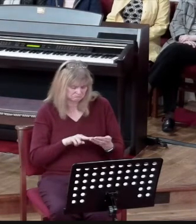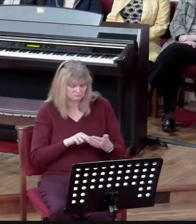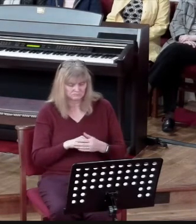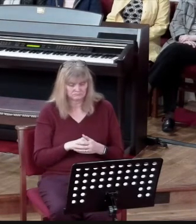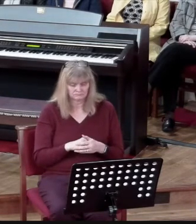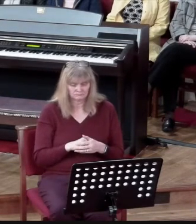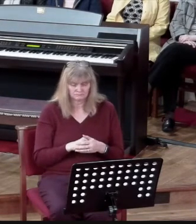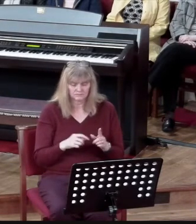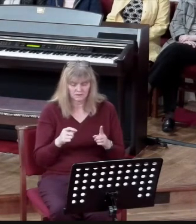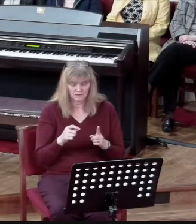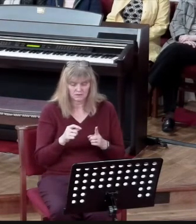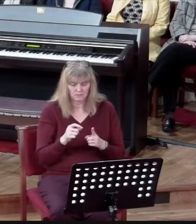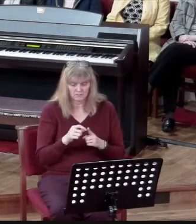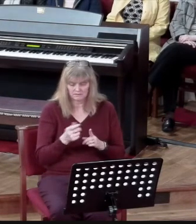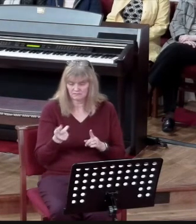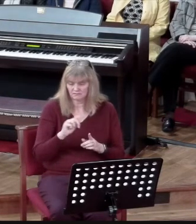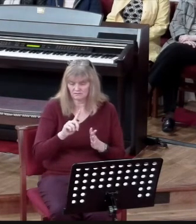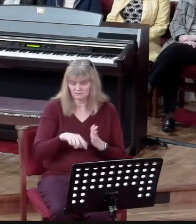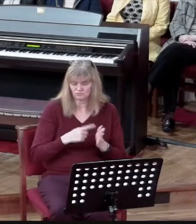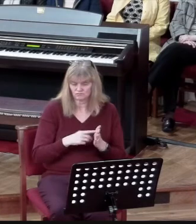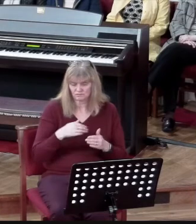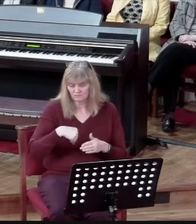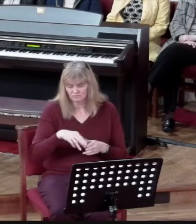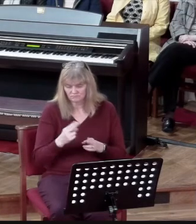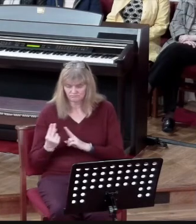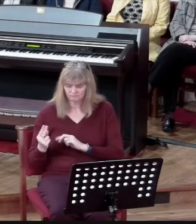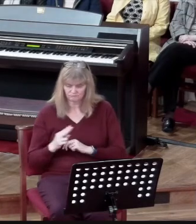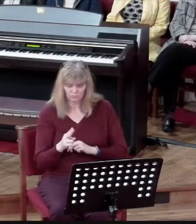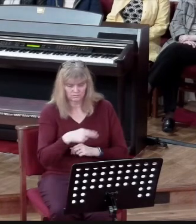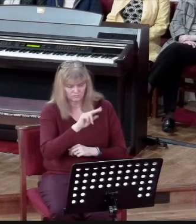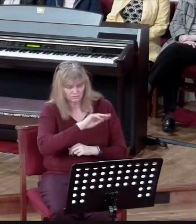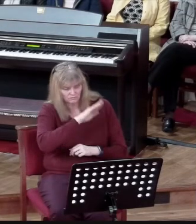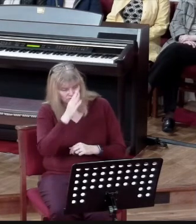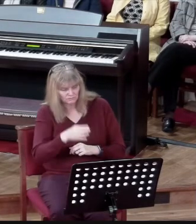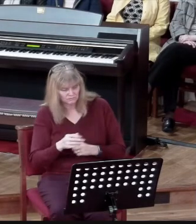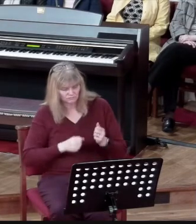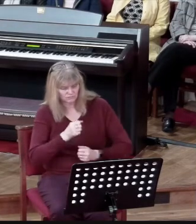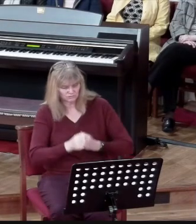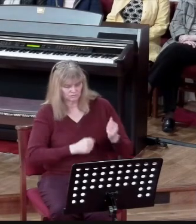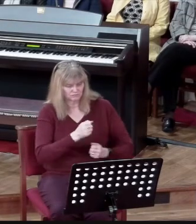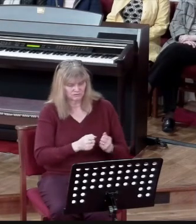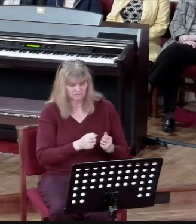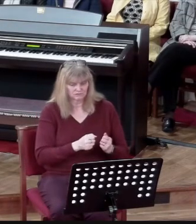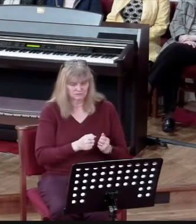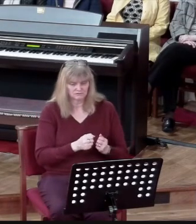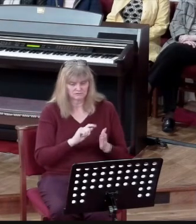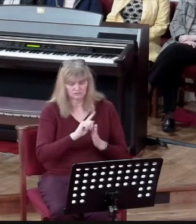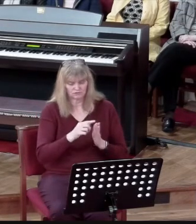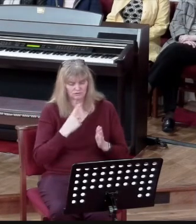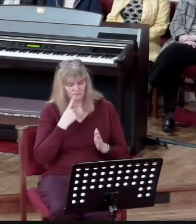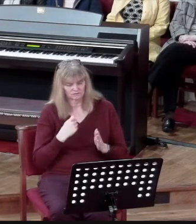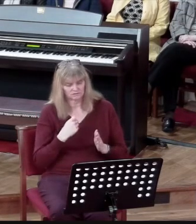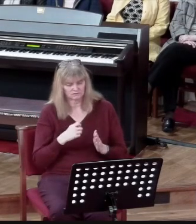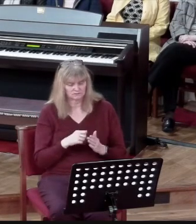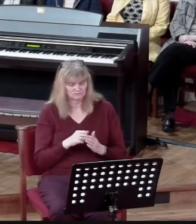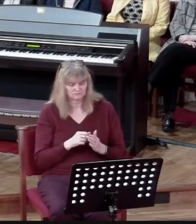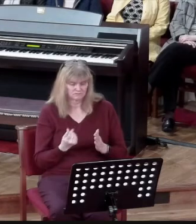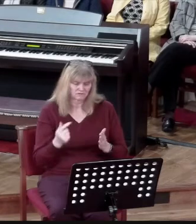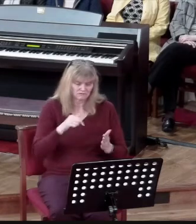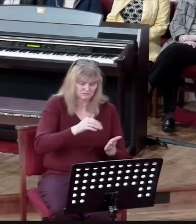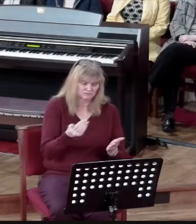John, they went to the tomb, and Peter and John were running, and John was younger, so John got there